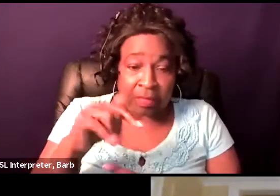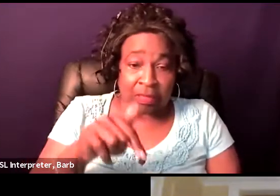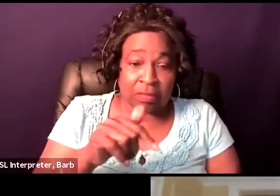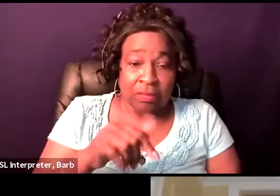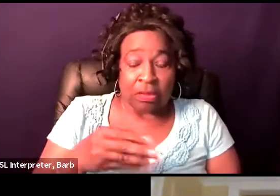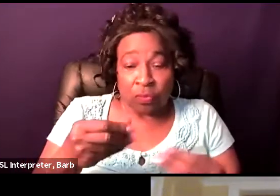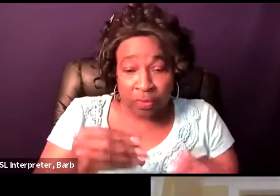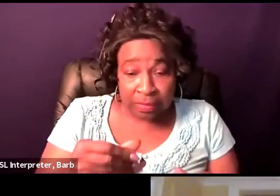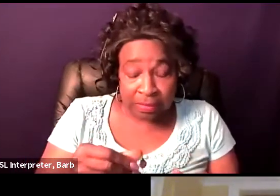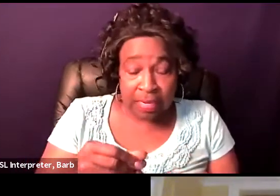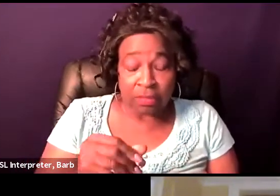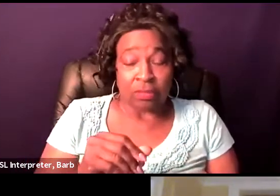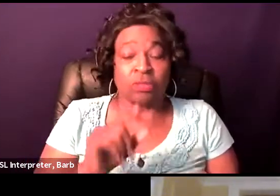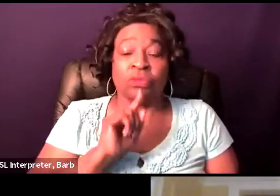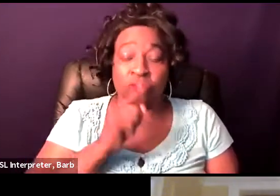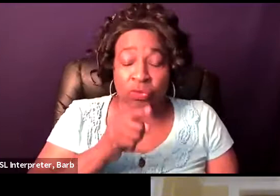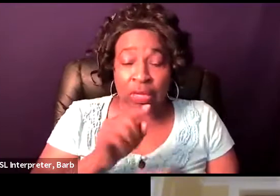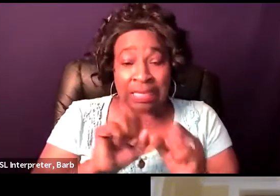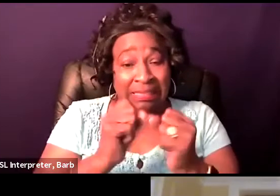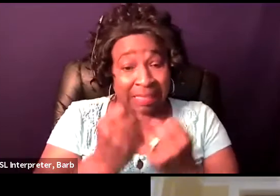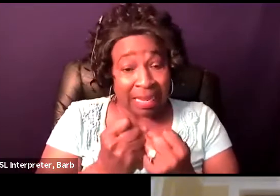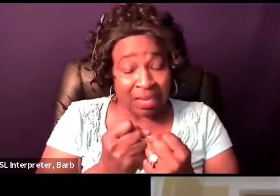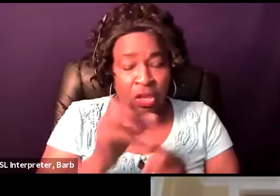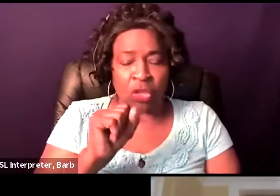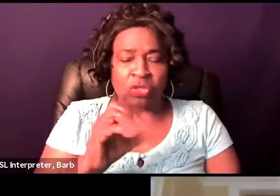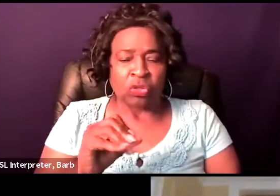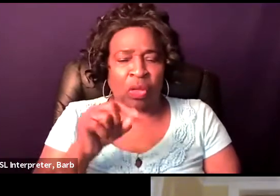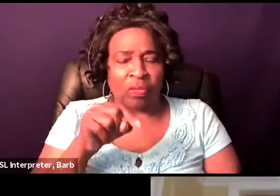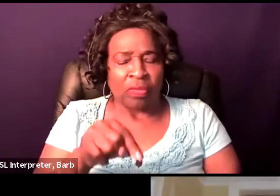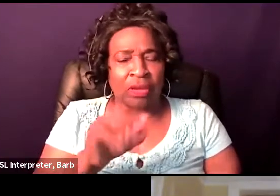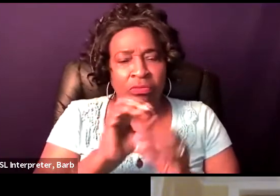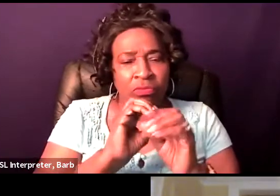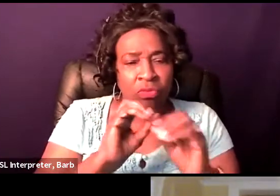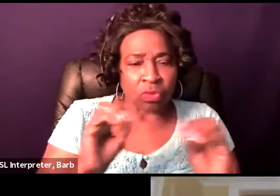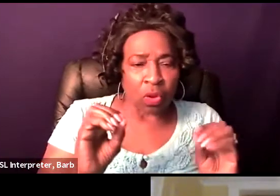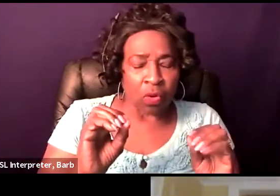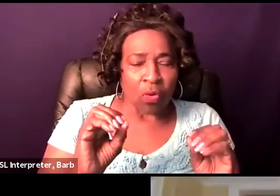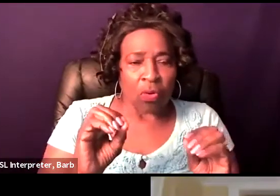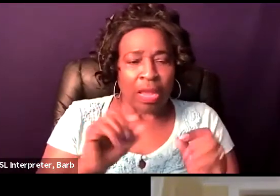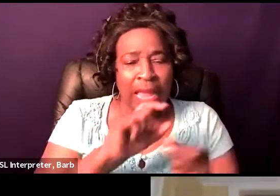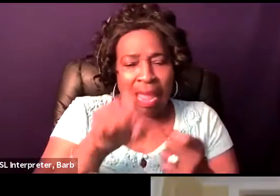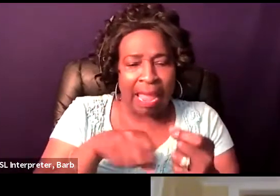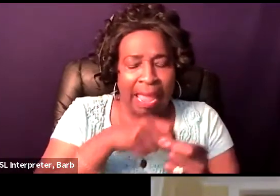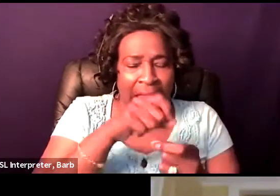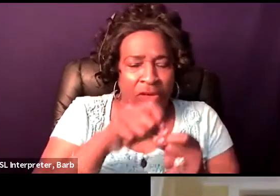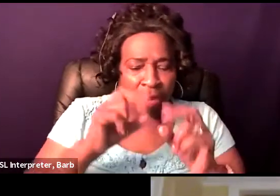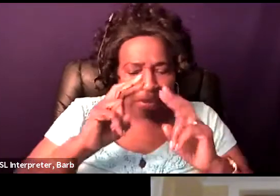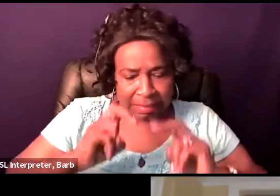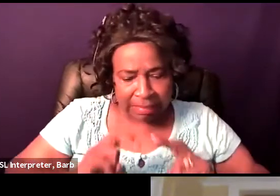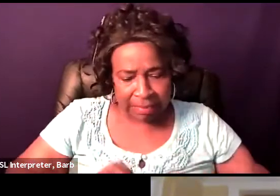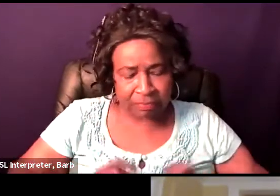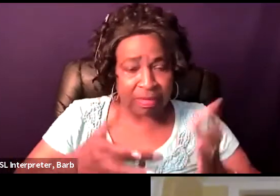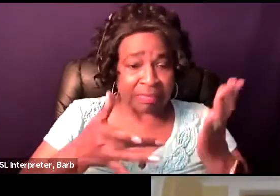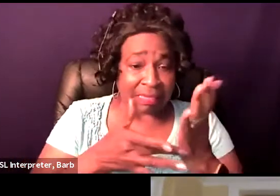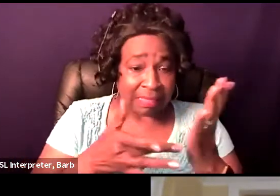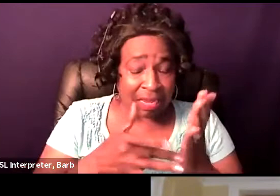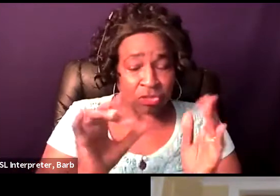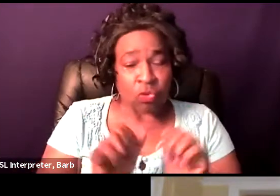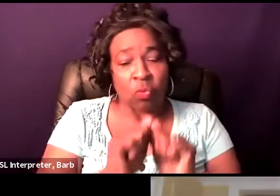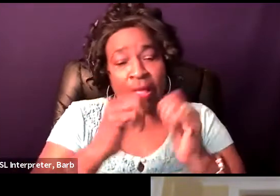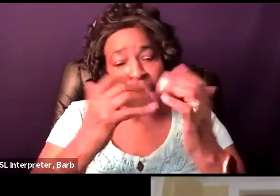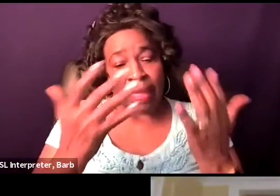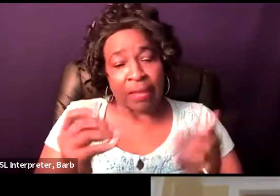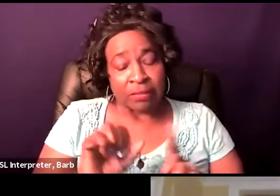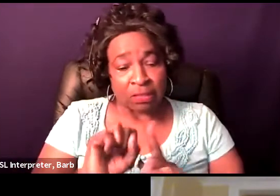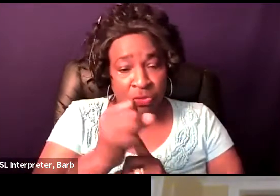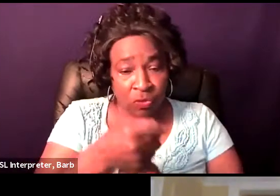true of society, right? And so there's no accurate analysis of a technology without situating it in